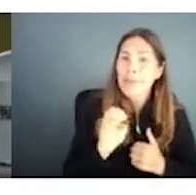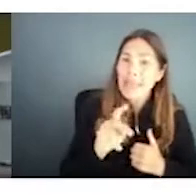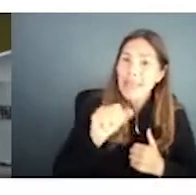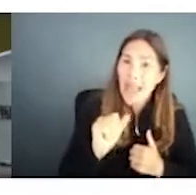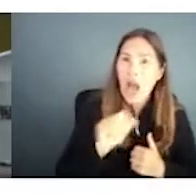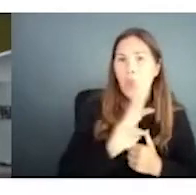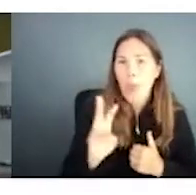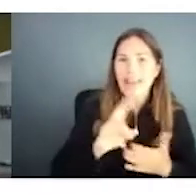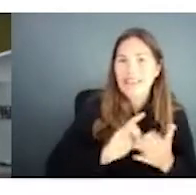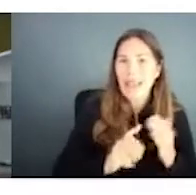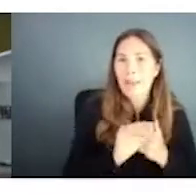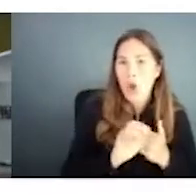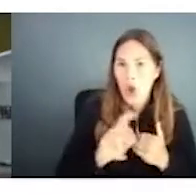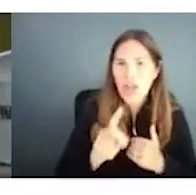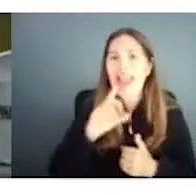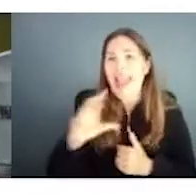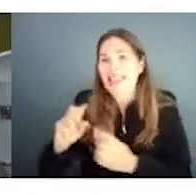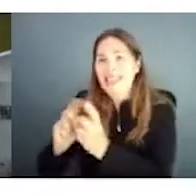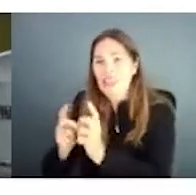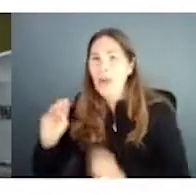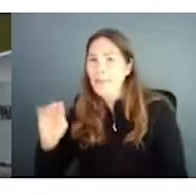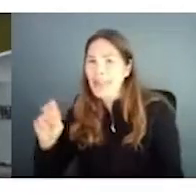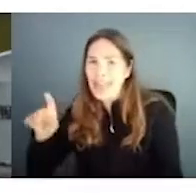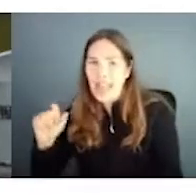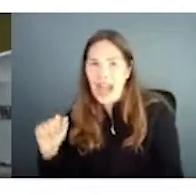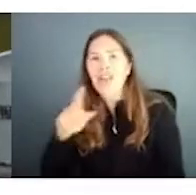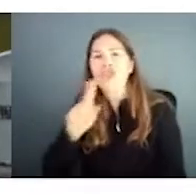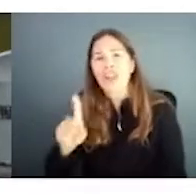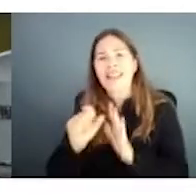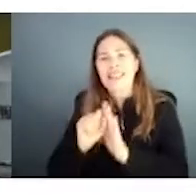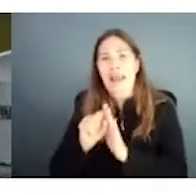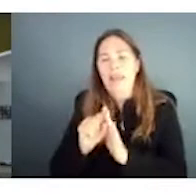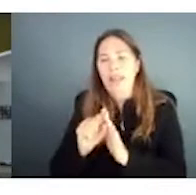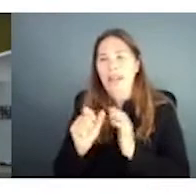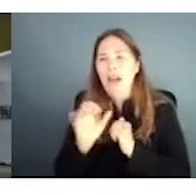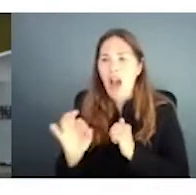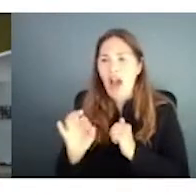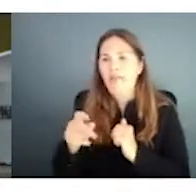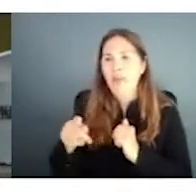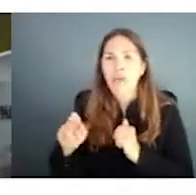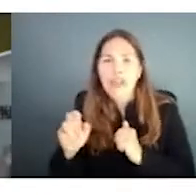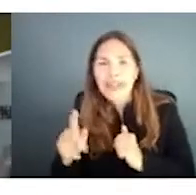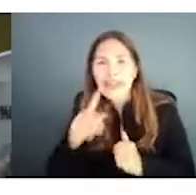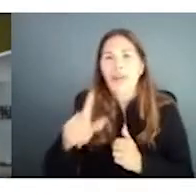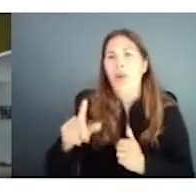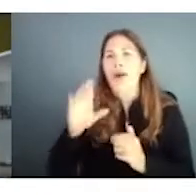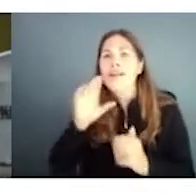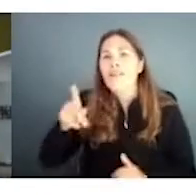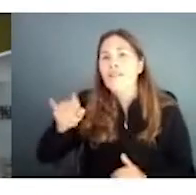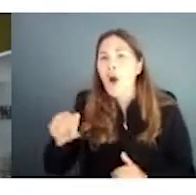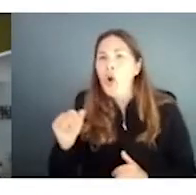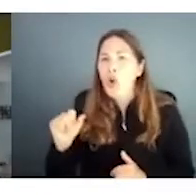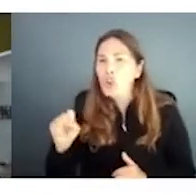and digital media, which were really a sampling of print design, Photoshop, Illustrator,